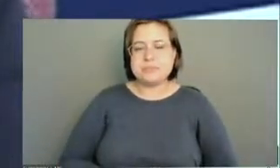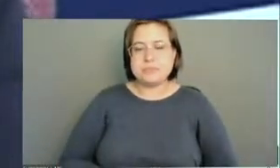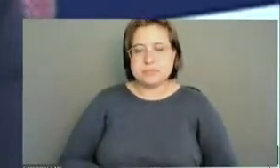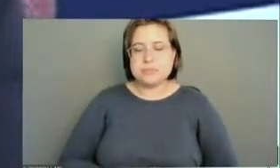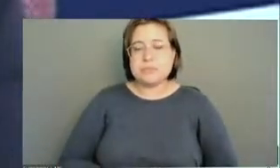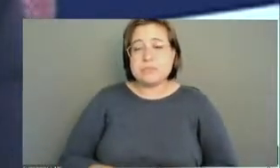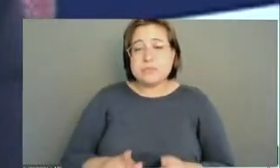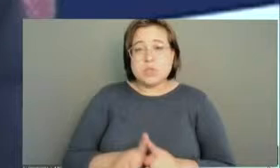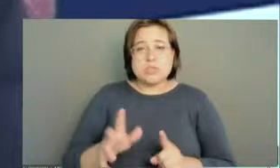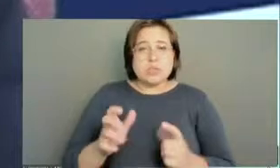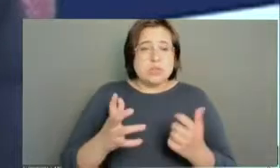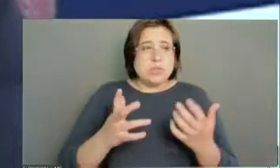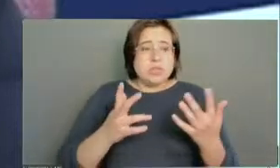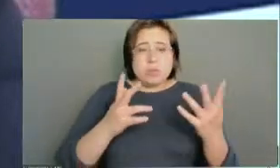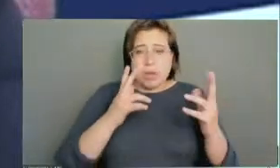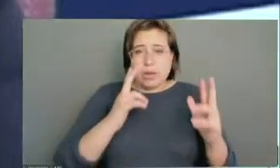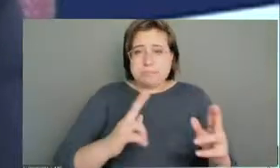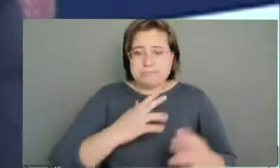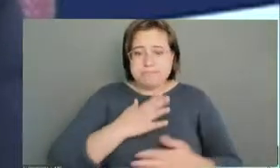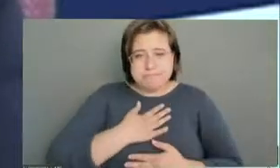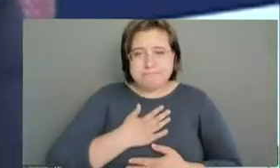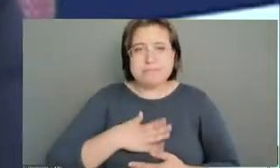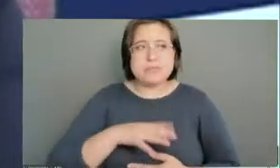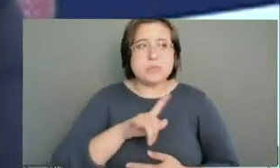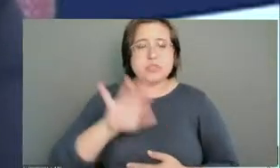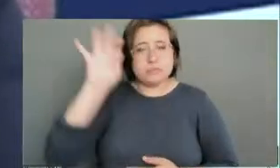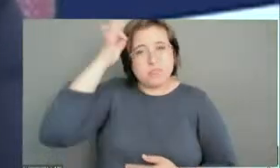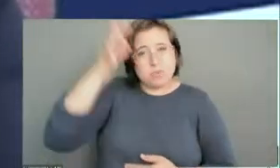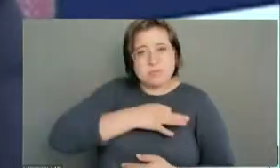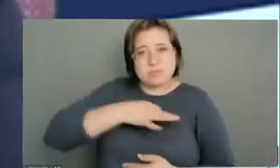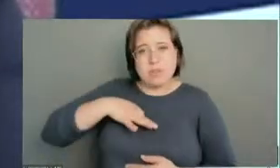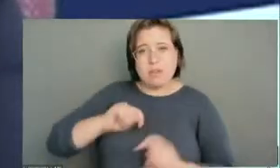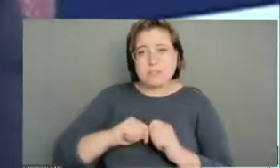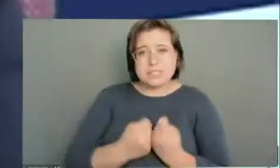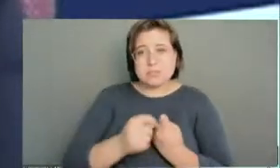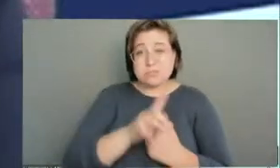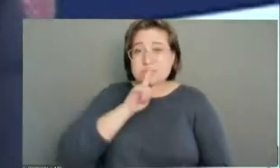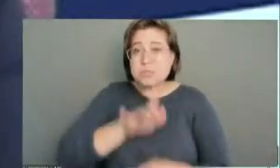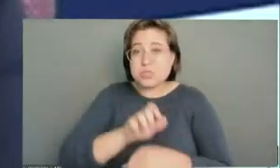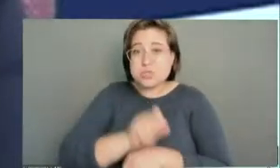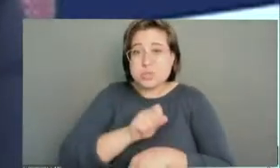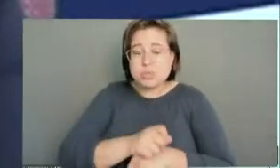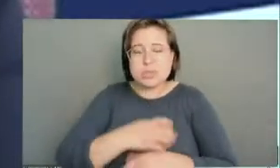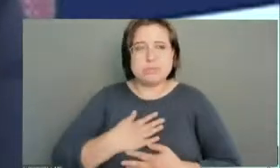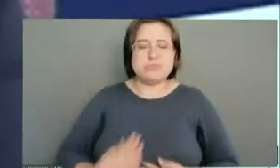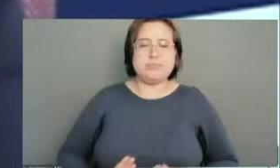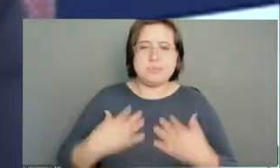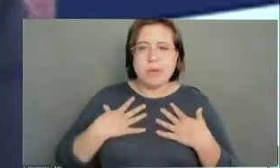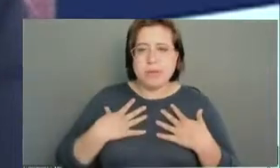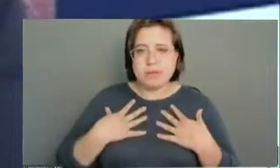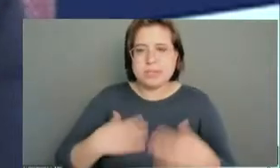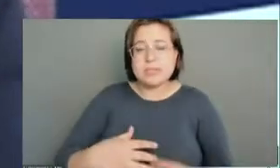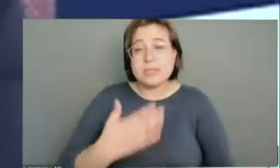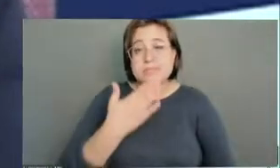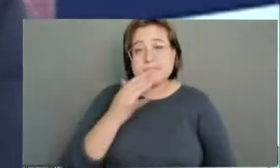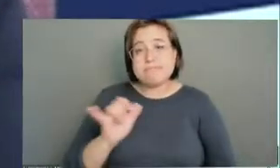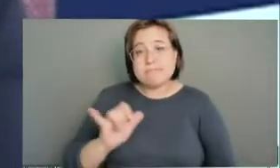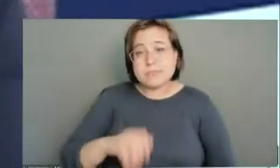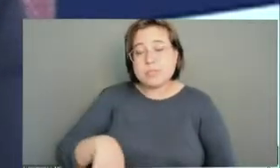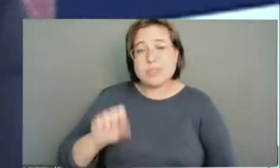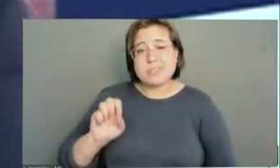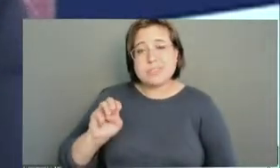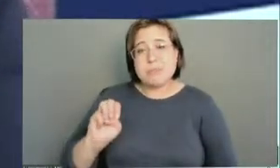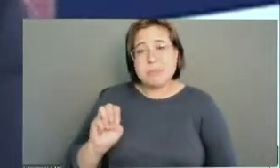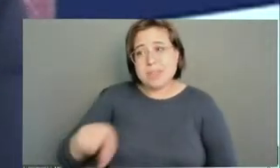staff team, all of the members. Your commitment to the work is inspiring. And thank you as well to the many subject matter experts who met